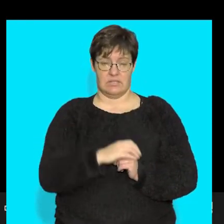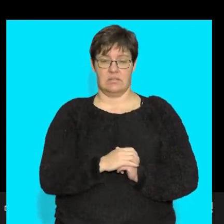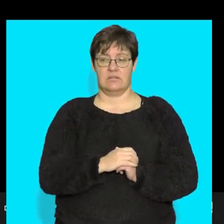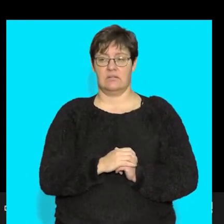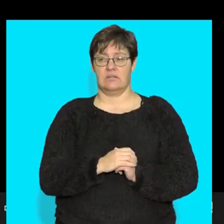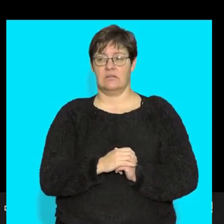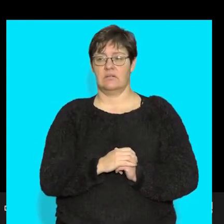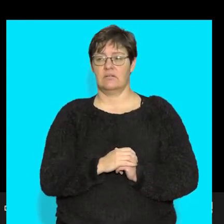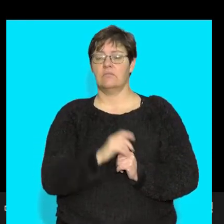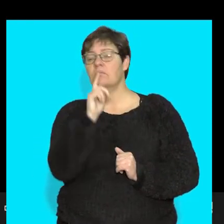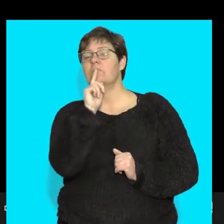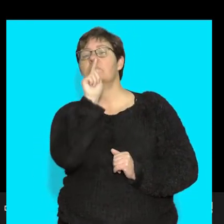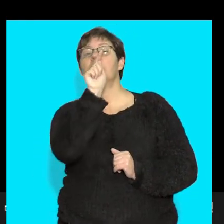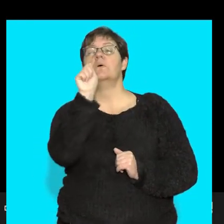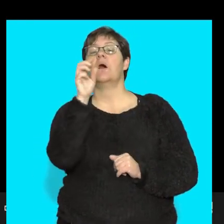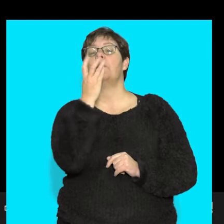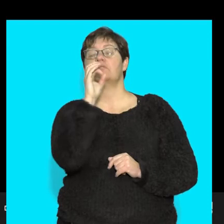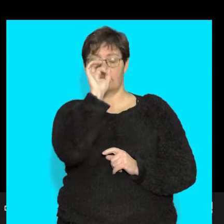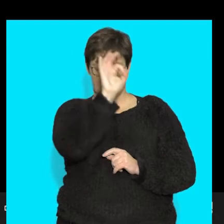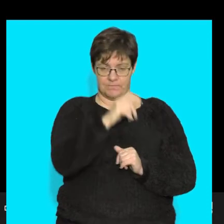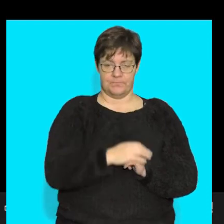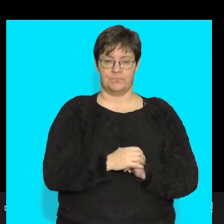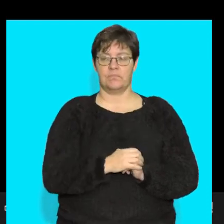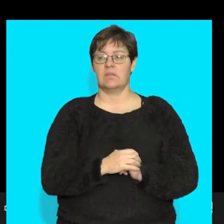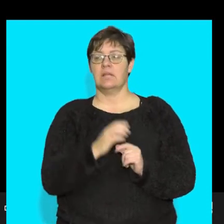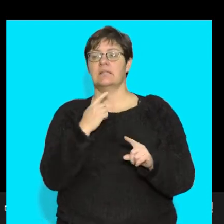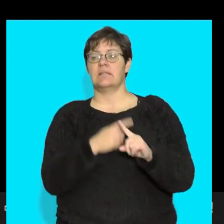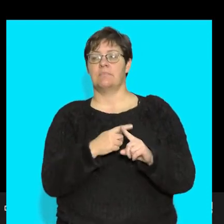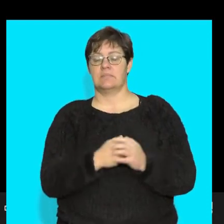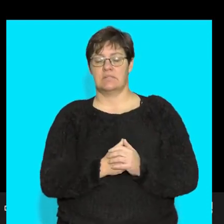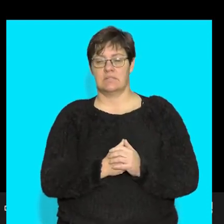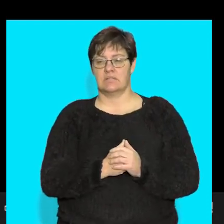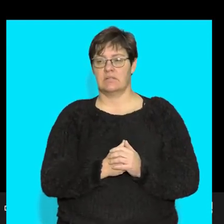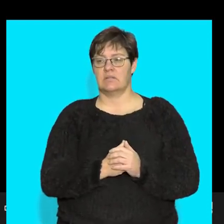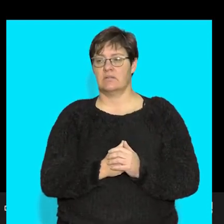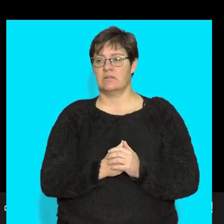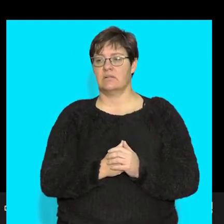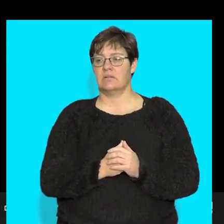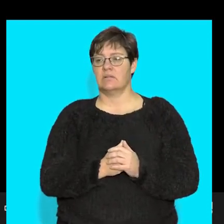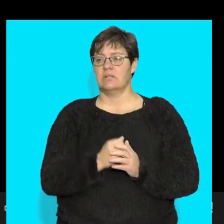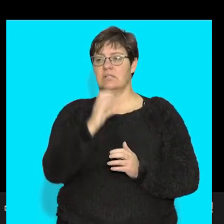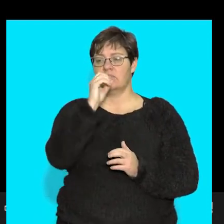750,000. Let me just verify my zeros. Yes, there's 4 of them, multiplied by